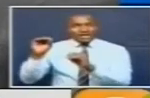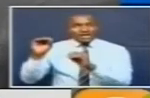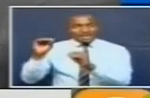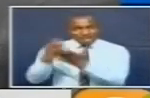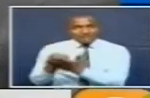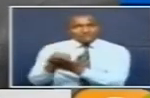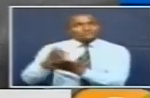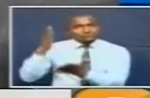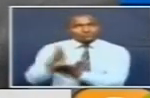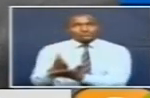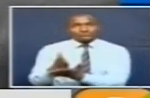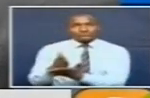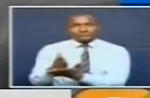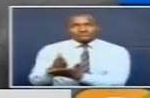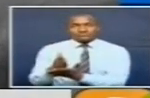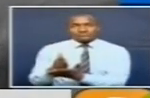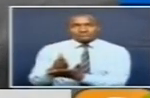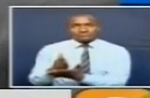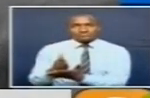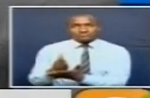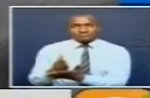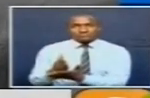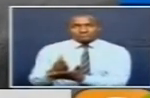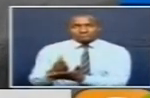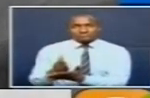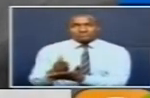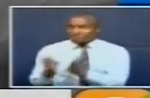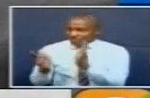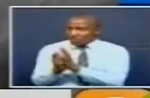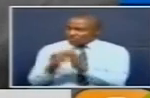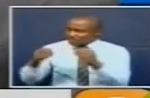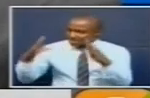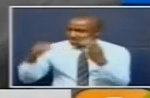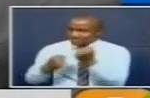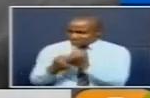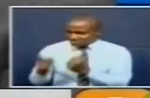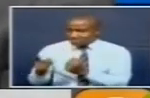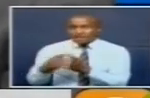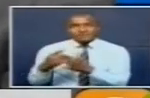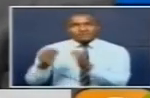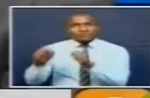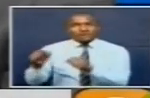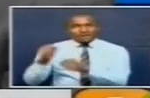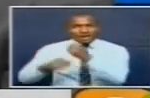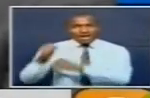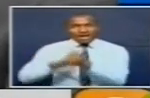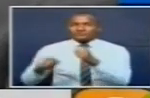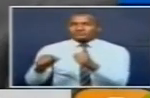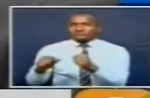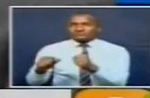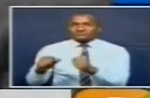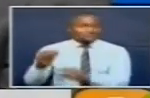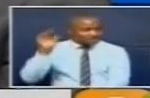stand mm-hmm. the test of law, then we should be able to take necessary action. And I think we've had those